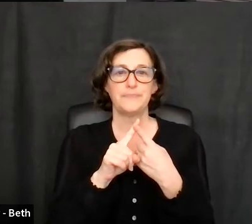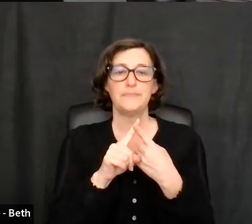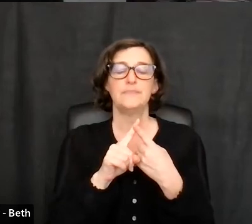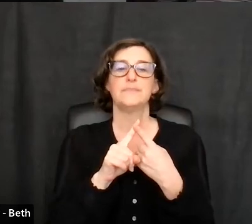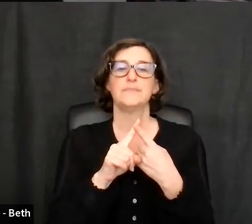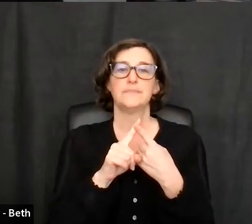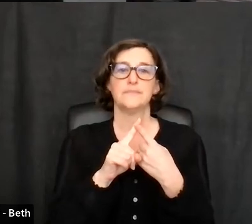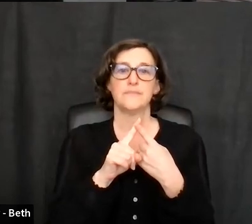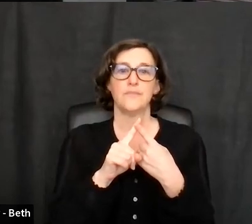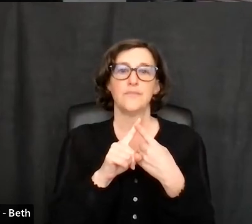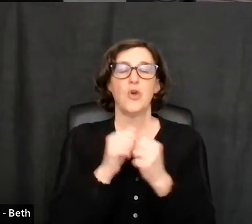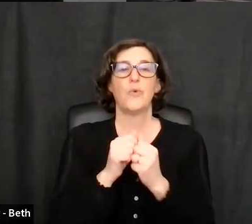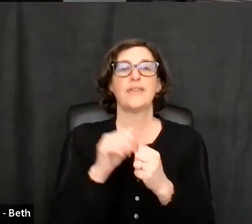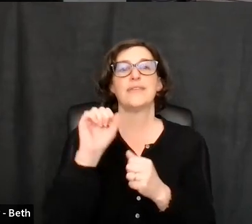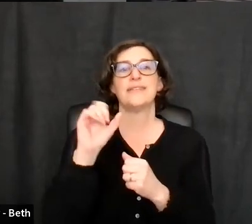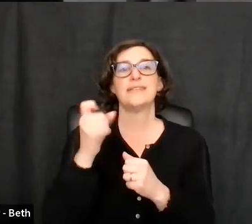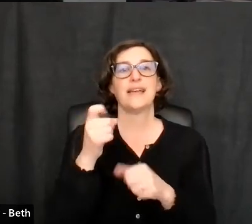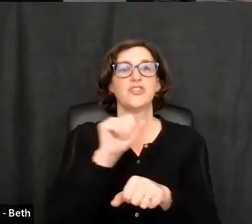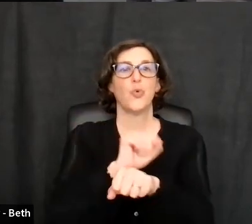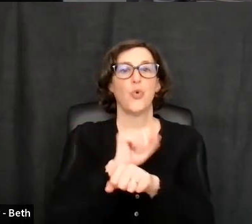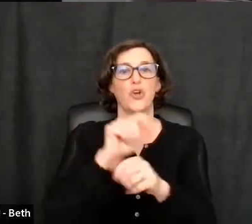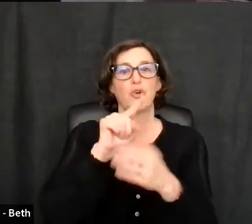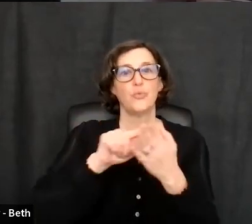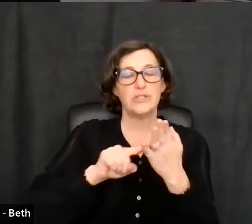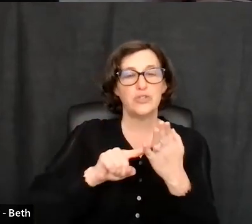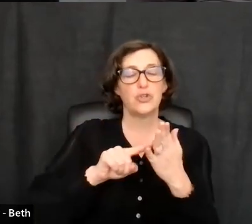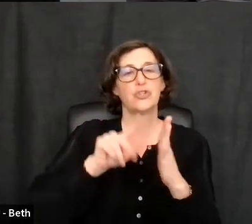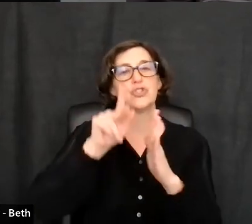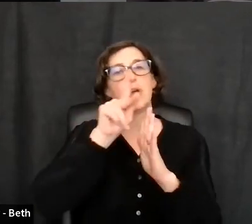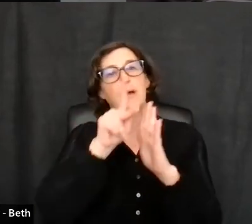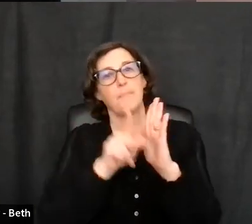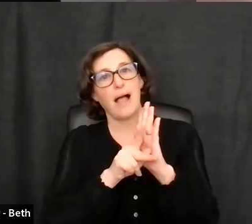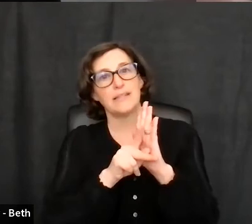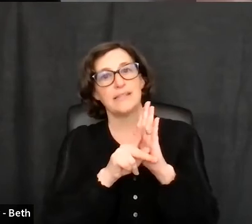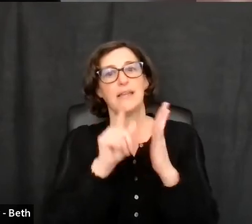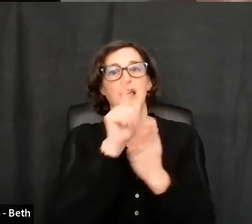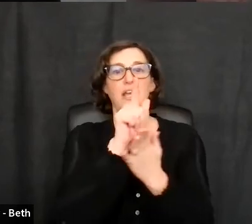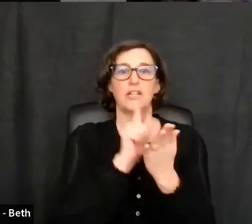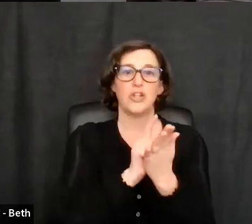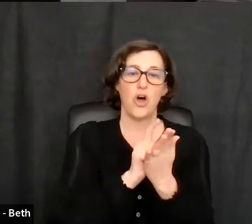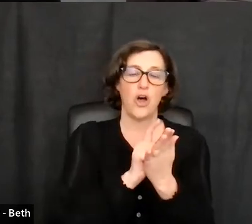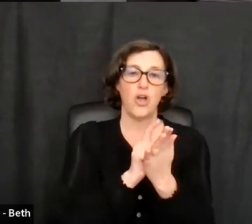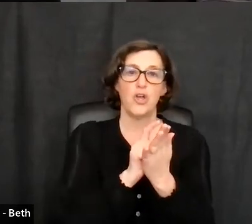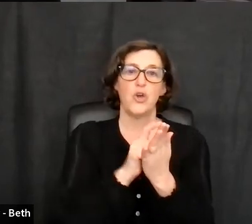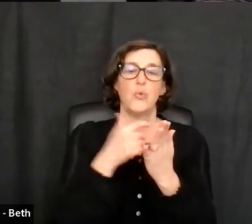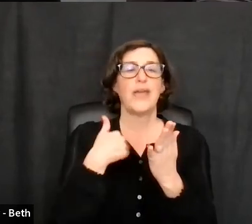with sex work research, with sex work policy and law, like we had this like amazing, I